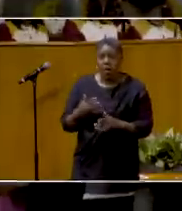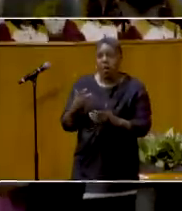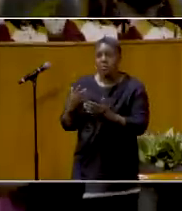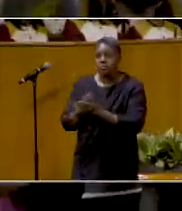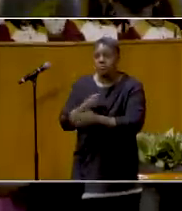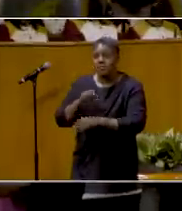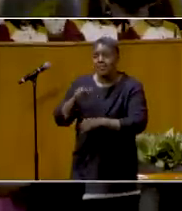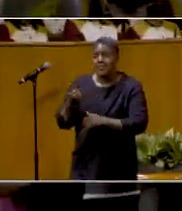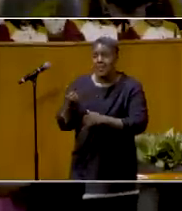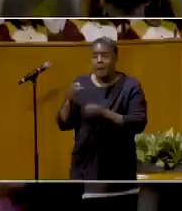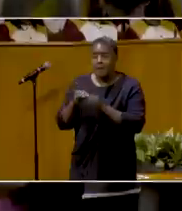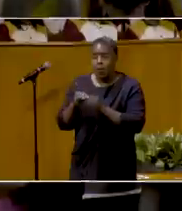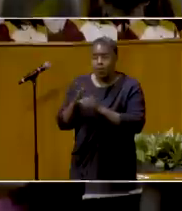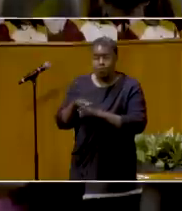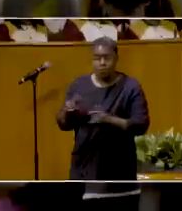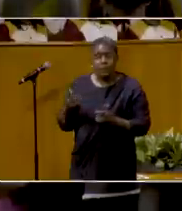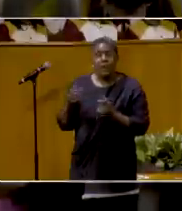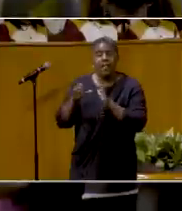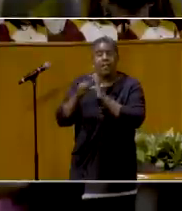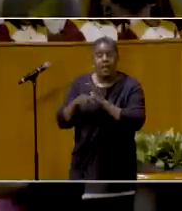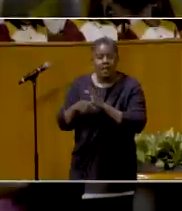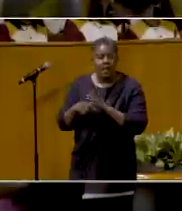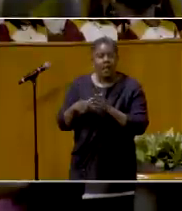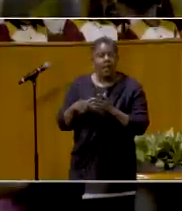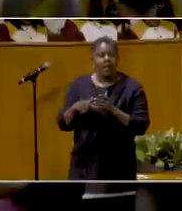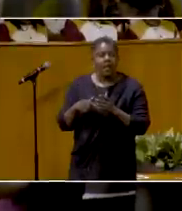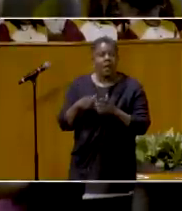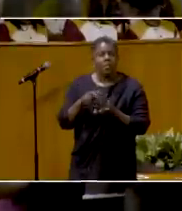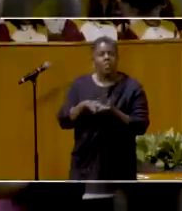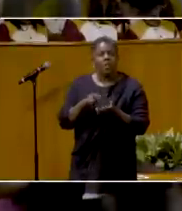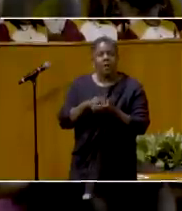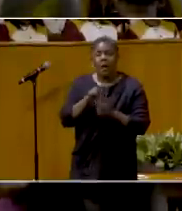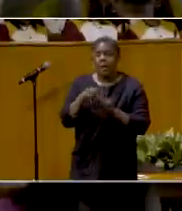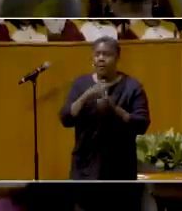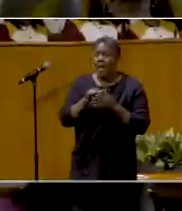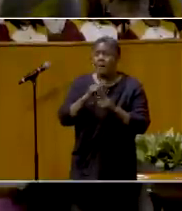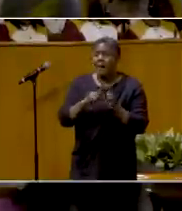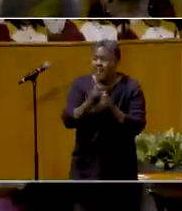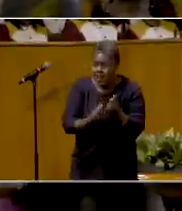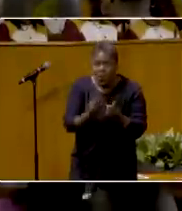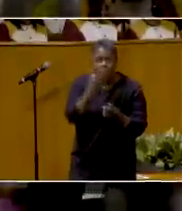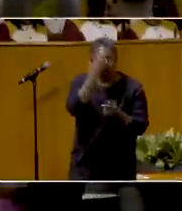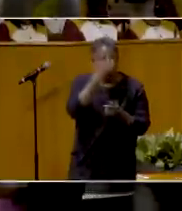back. We often shout about that, but any parent here knows